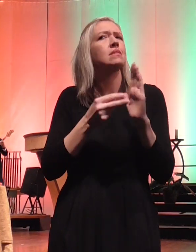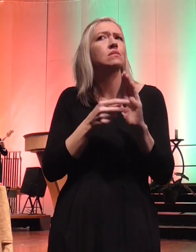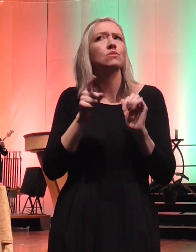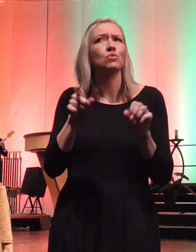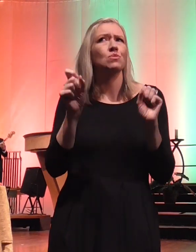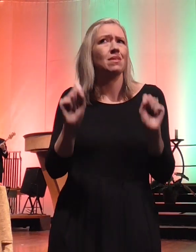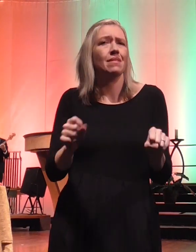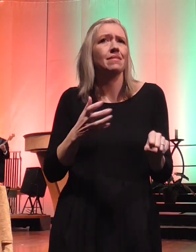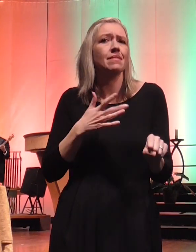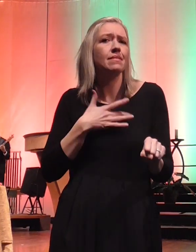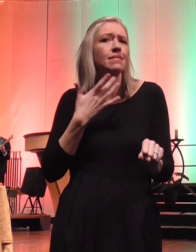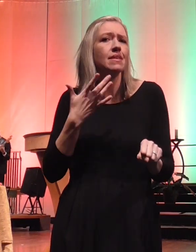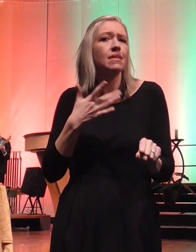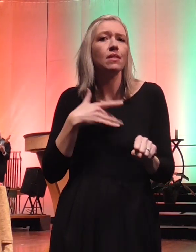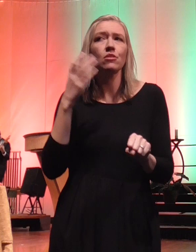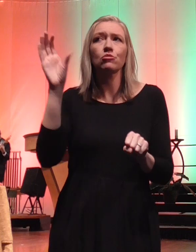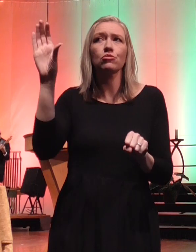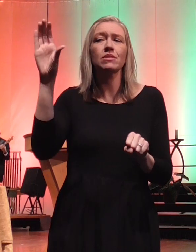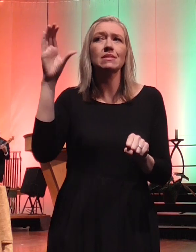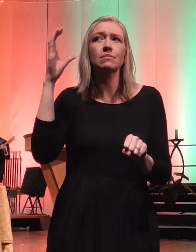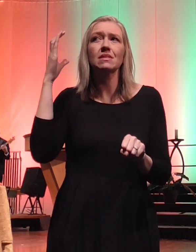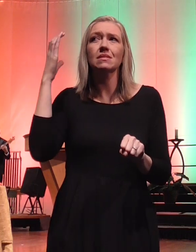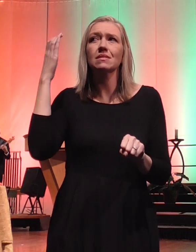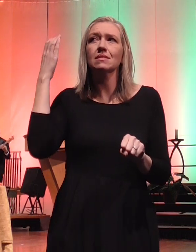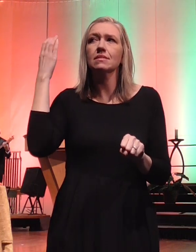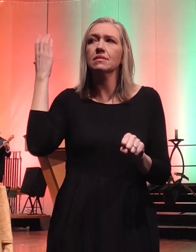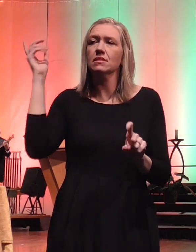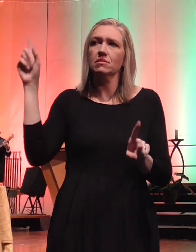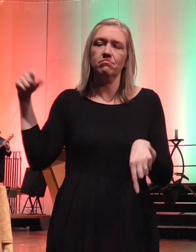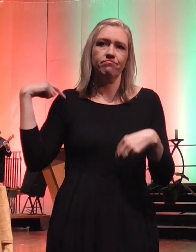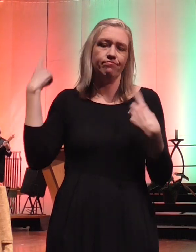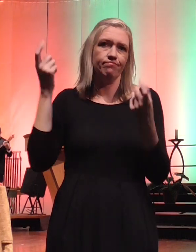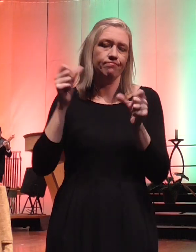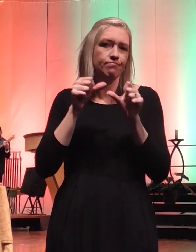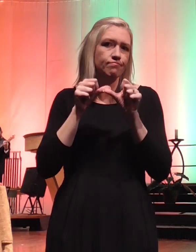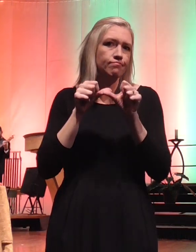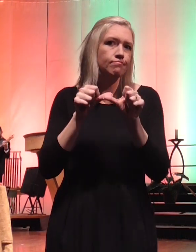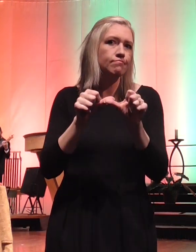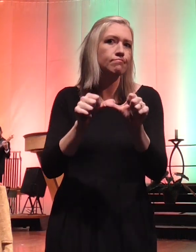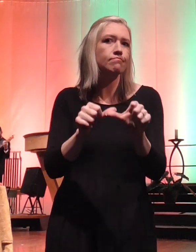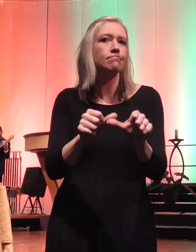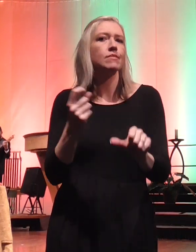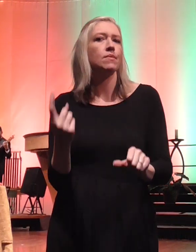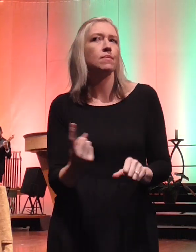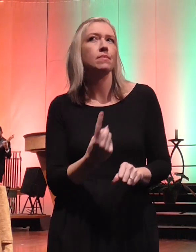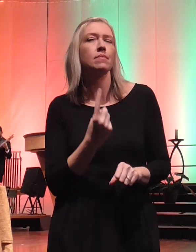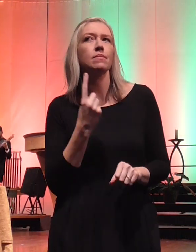will feel like Christmas all the time.